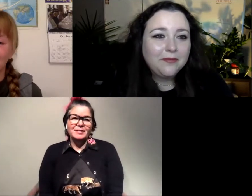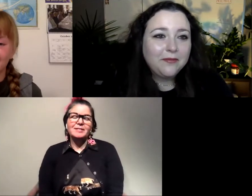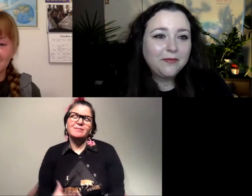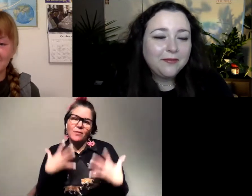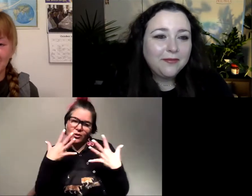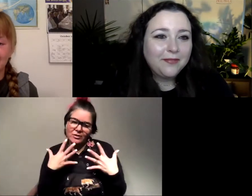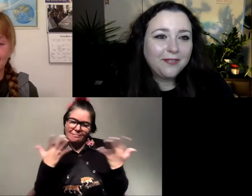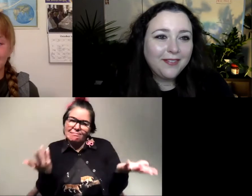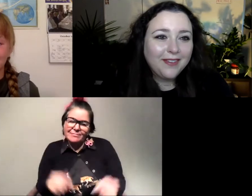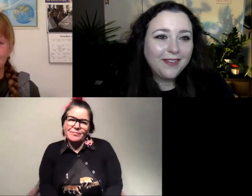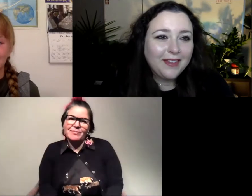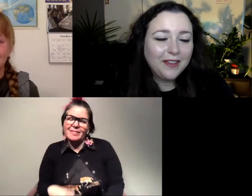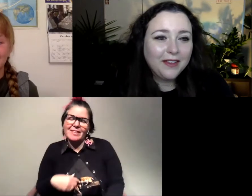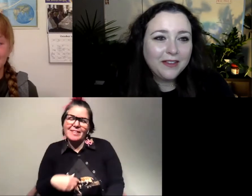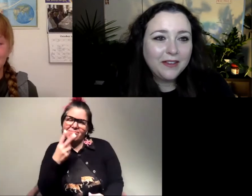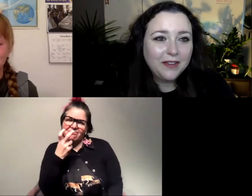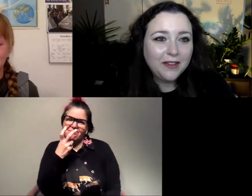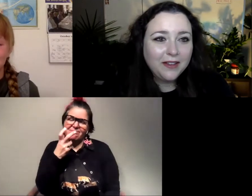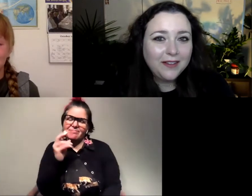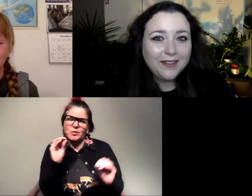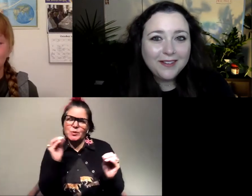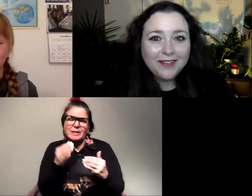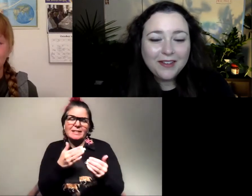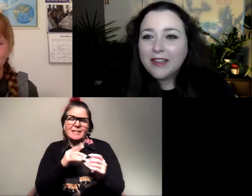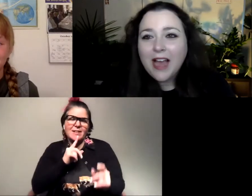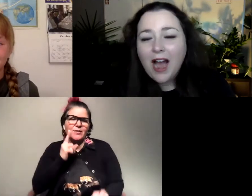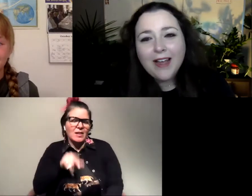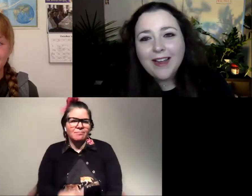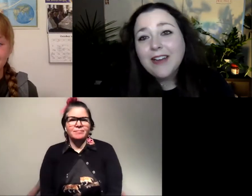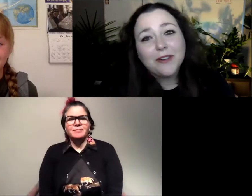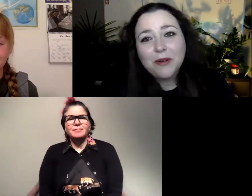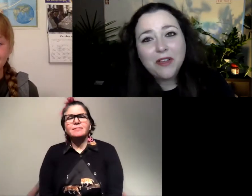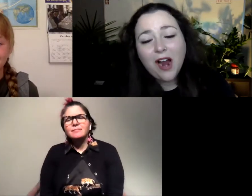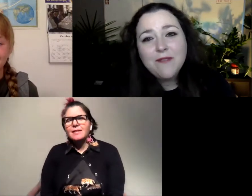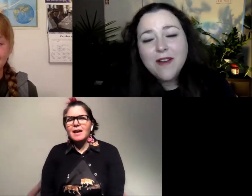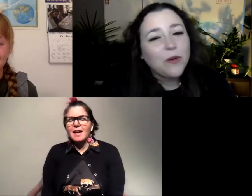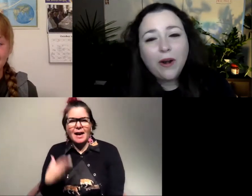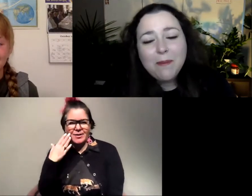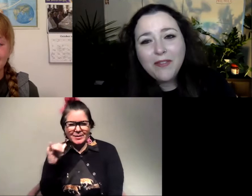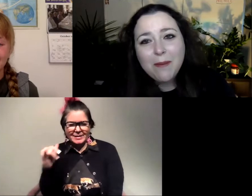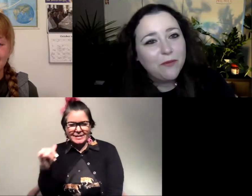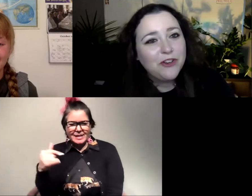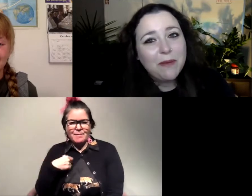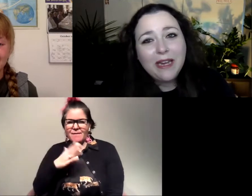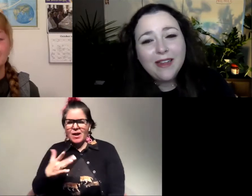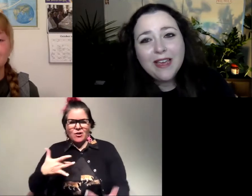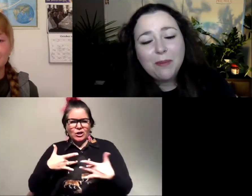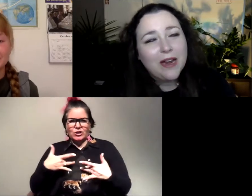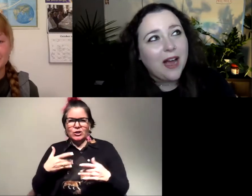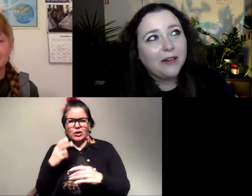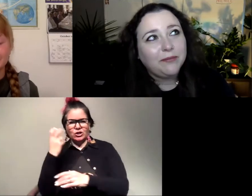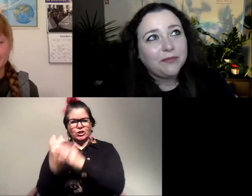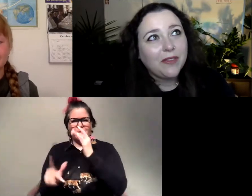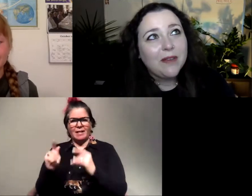Unfortunately, I don't think there's an easy answer here. Yeah, I don't know either. I've never worried about that before jumping in a lake,